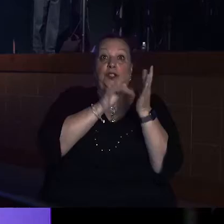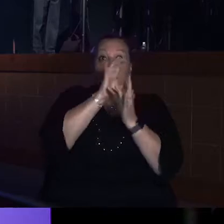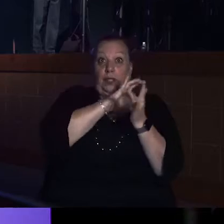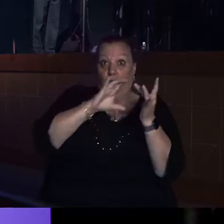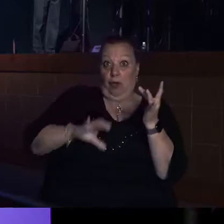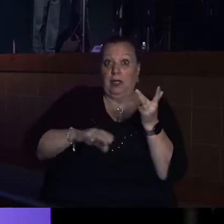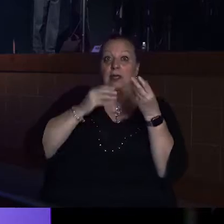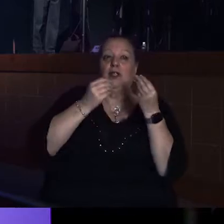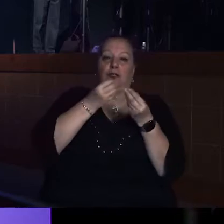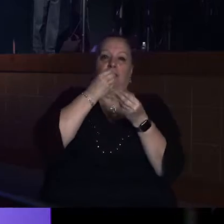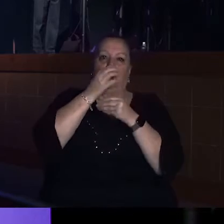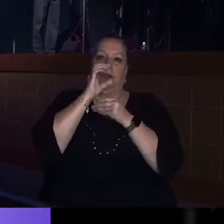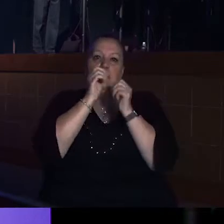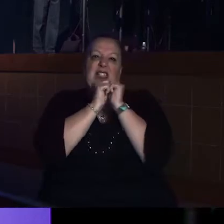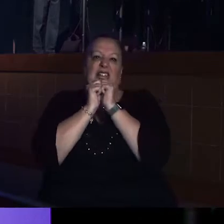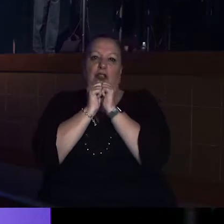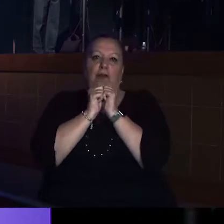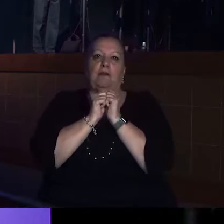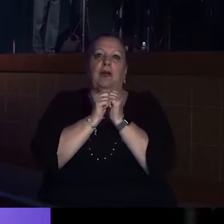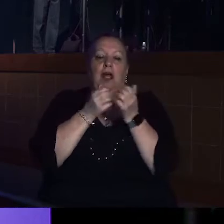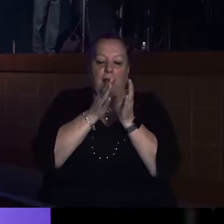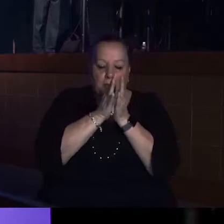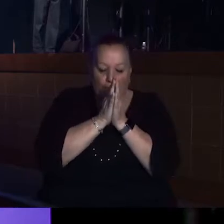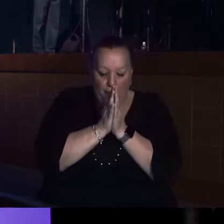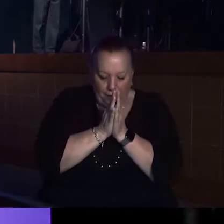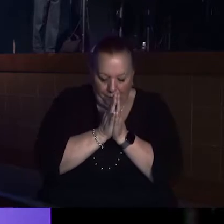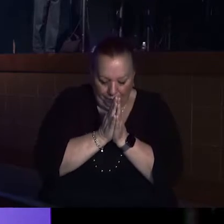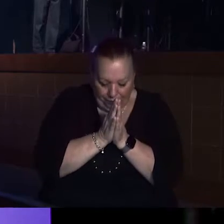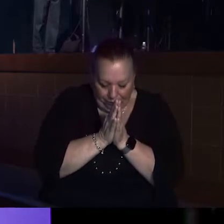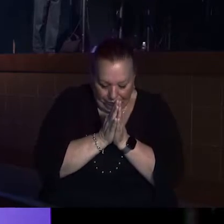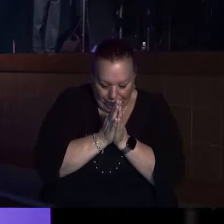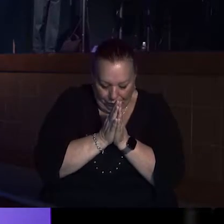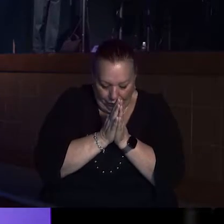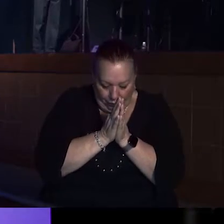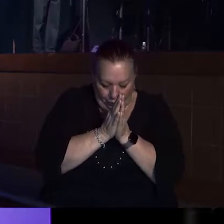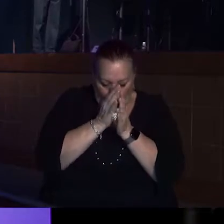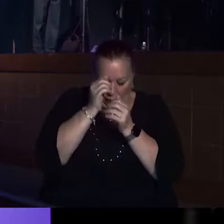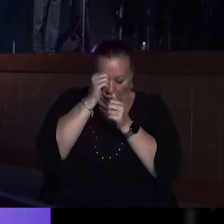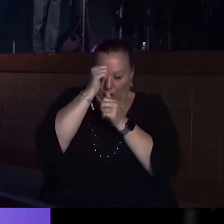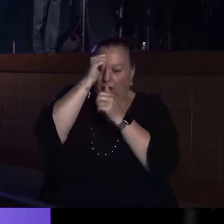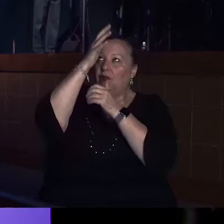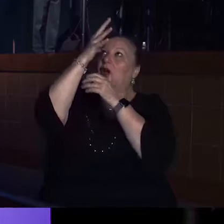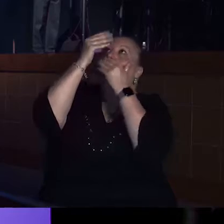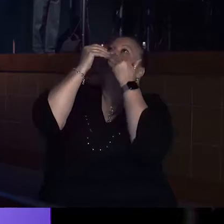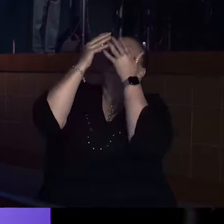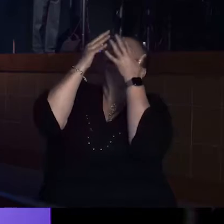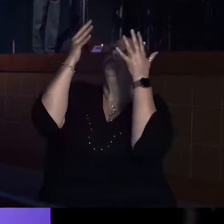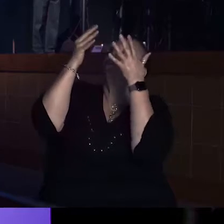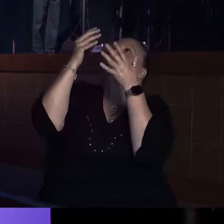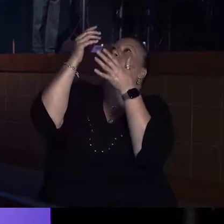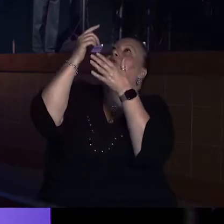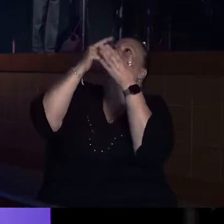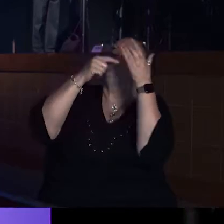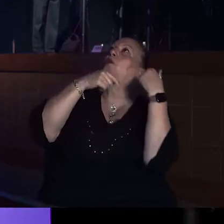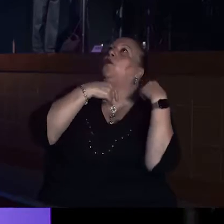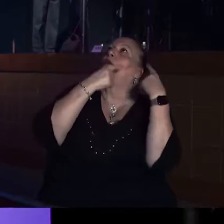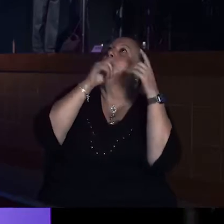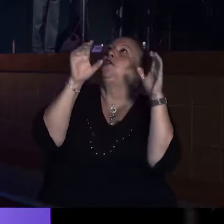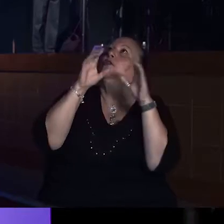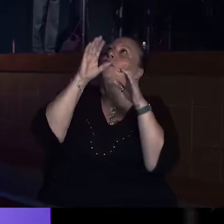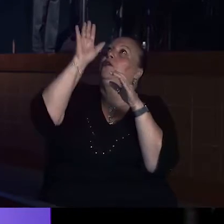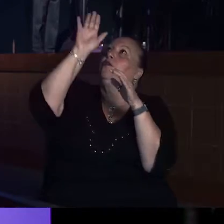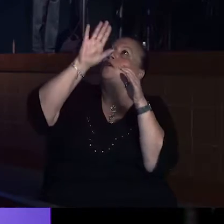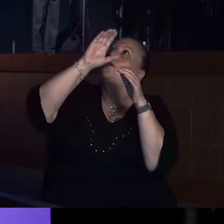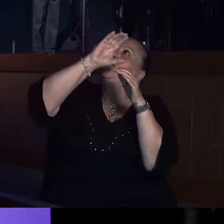these elements together. Let's pray. Father, thank you so much. Thank you for what you've done through your son on